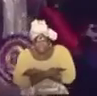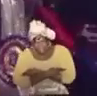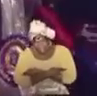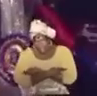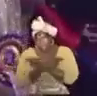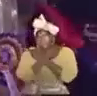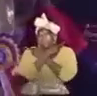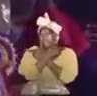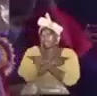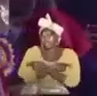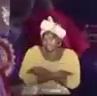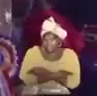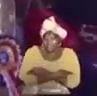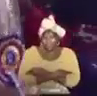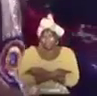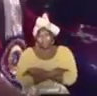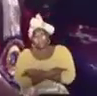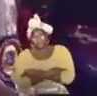Rest.